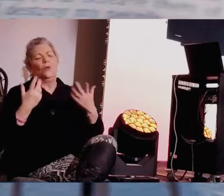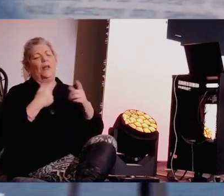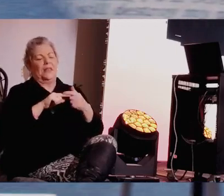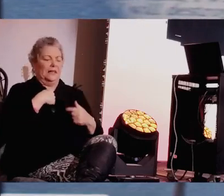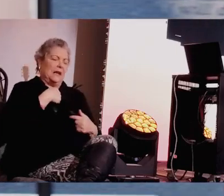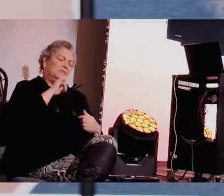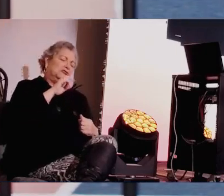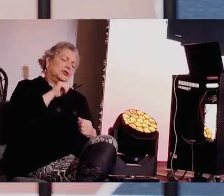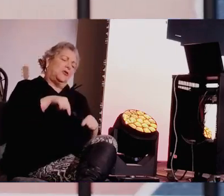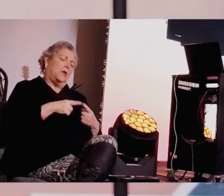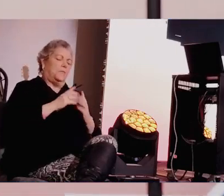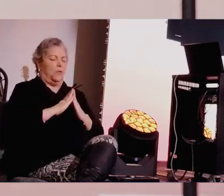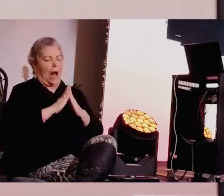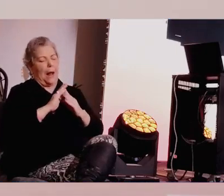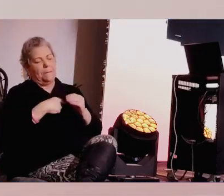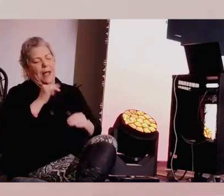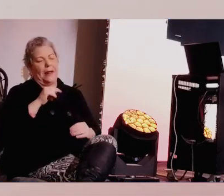Pastor.